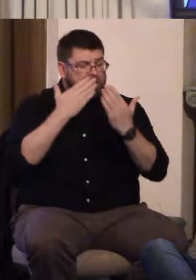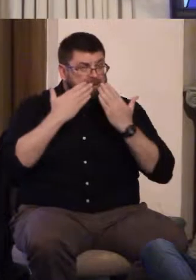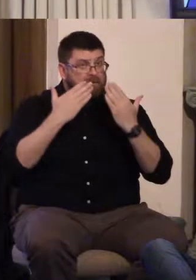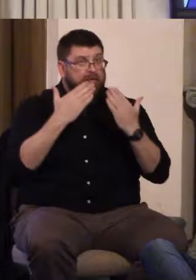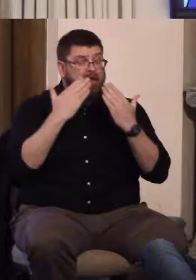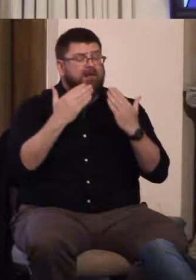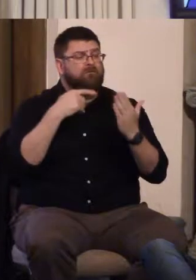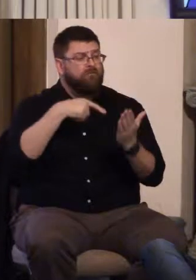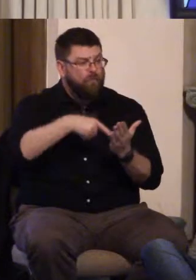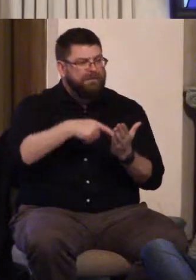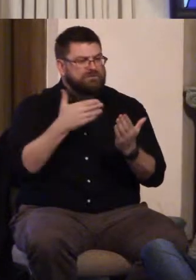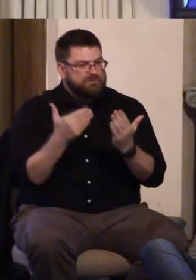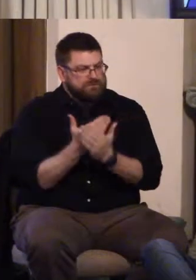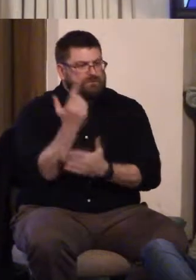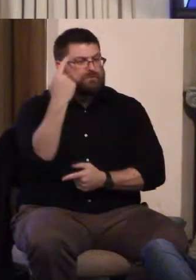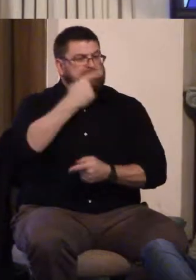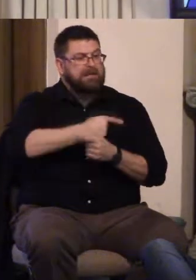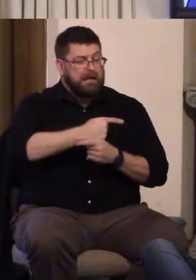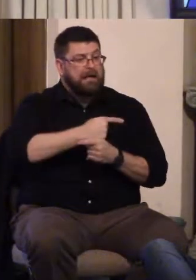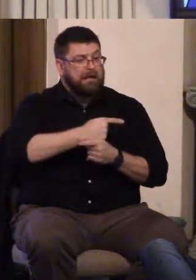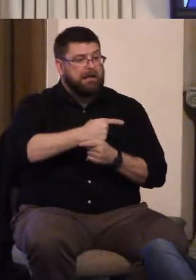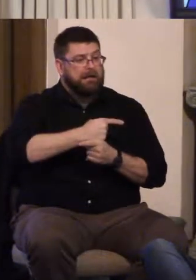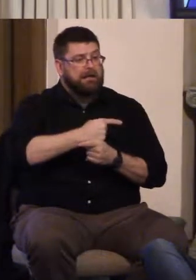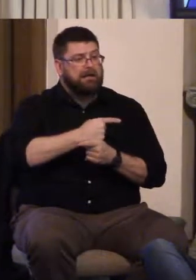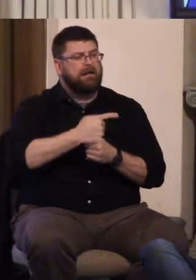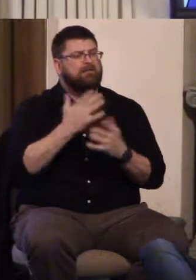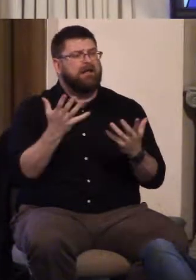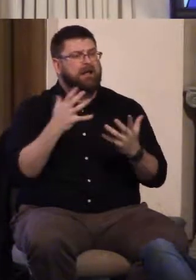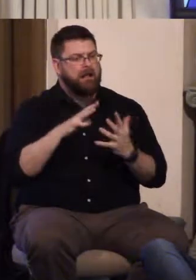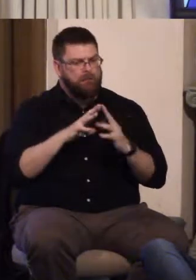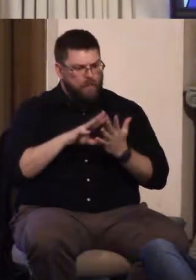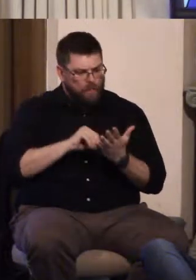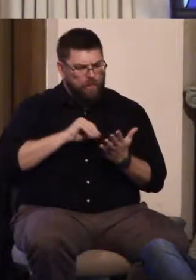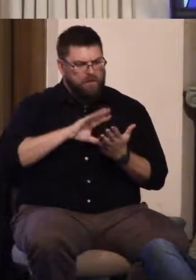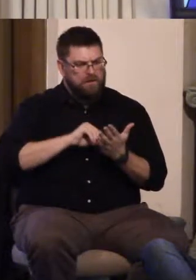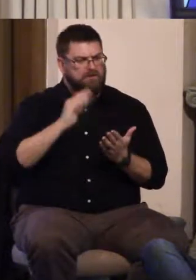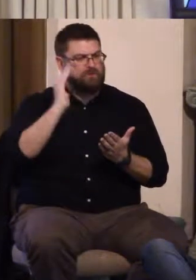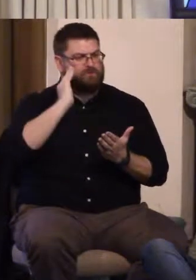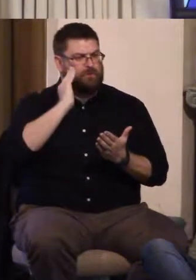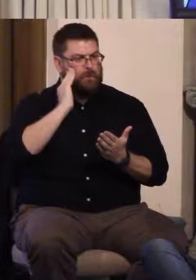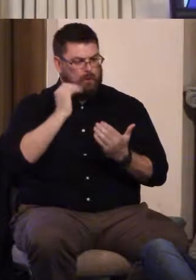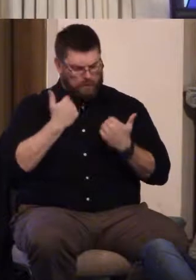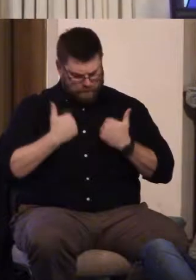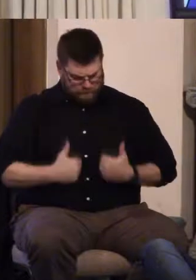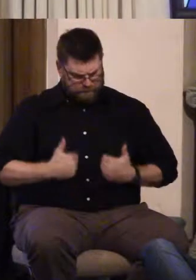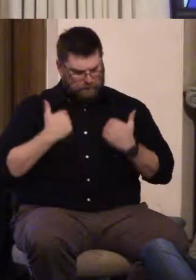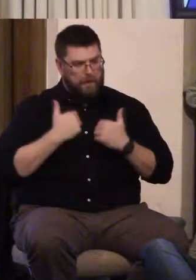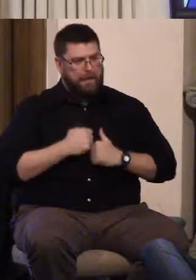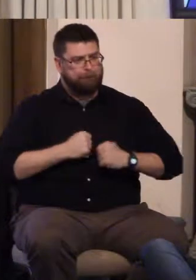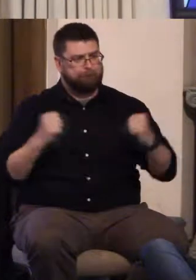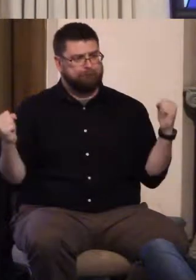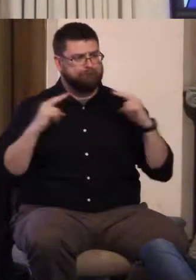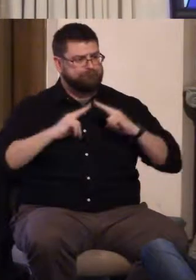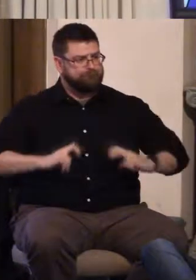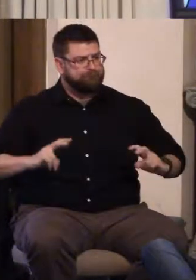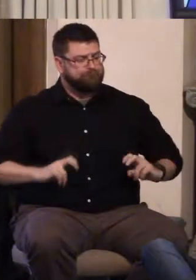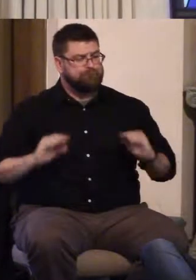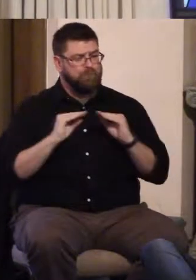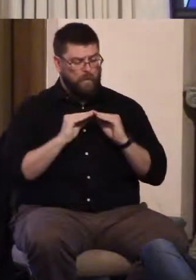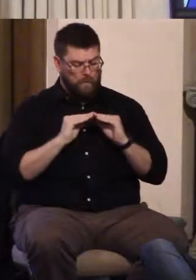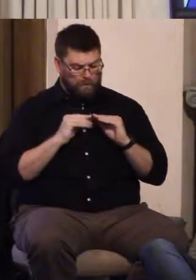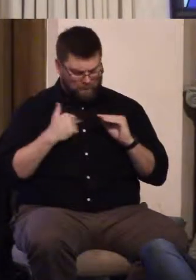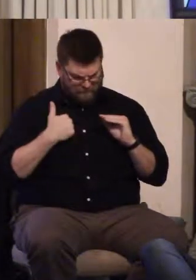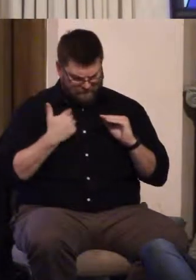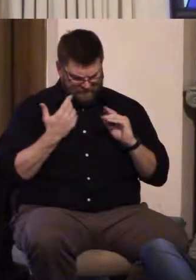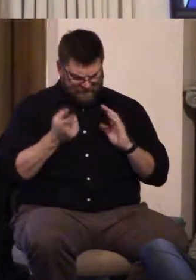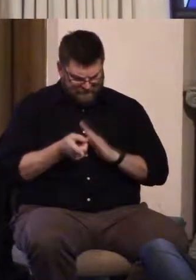again another new day, that I can get to know myself and accept that wherever I am